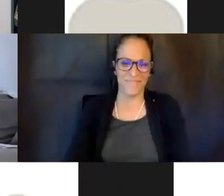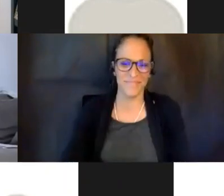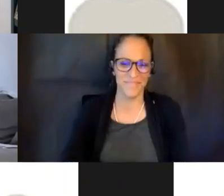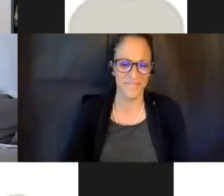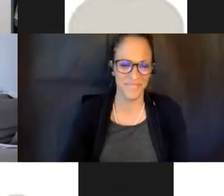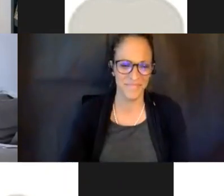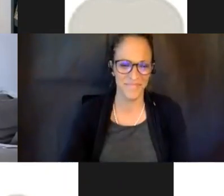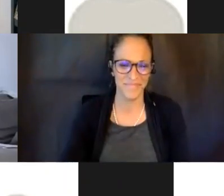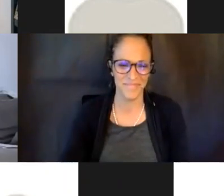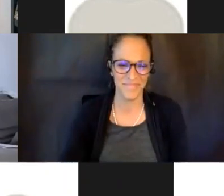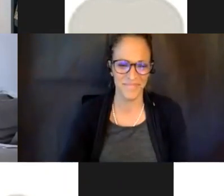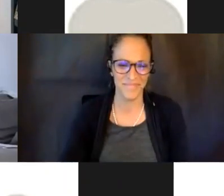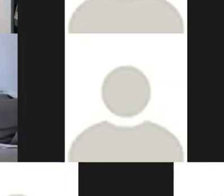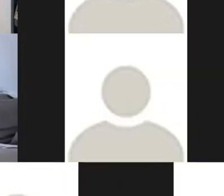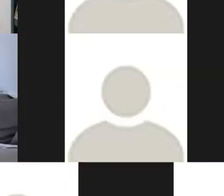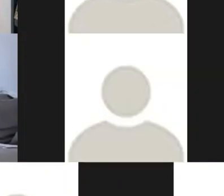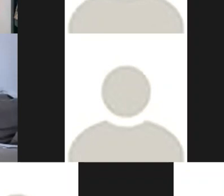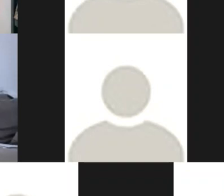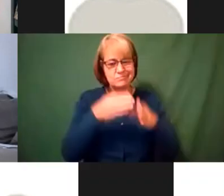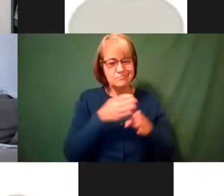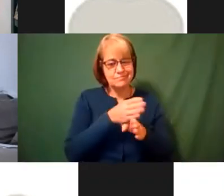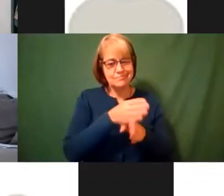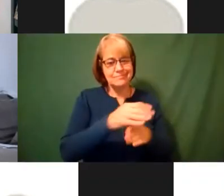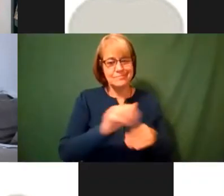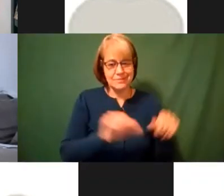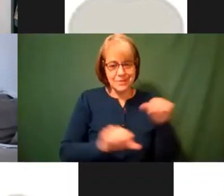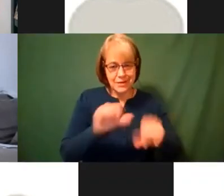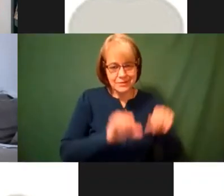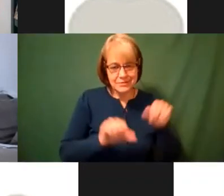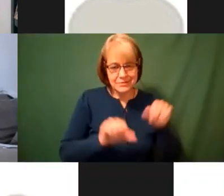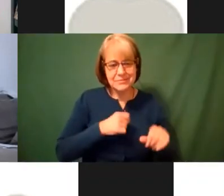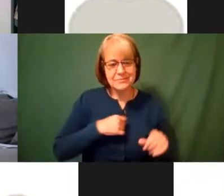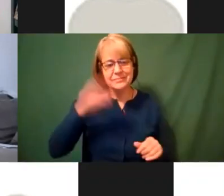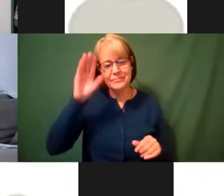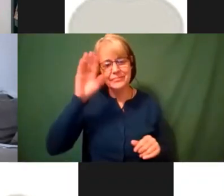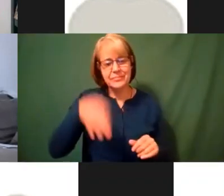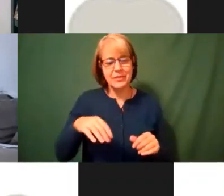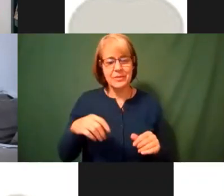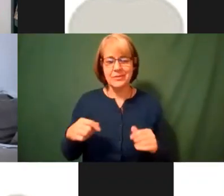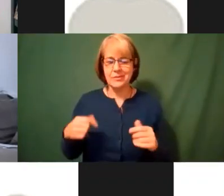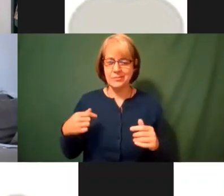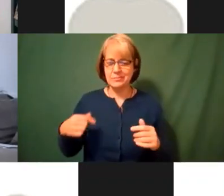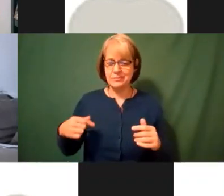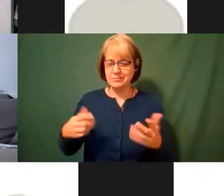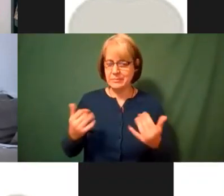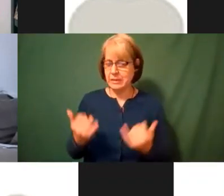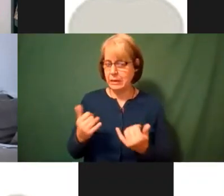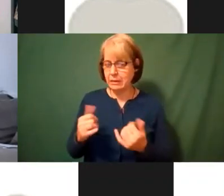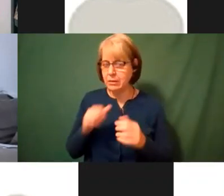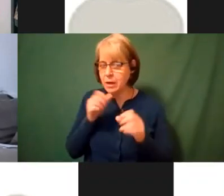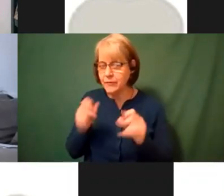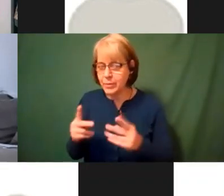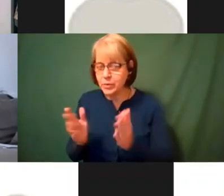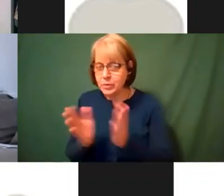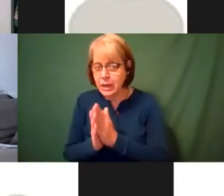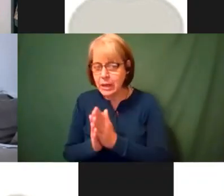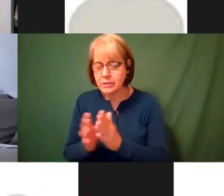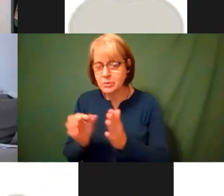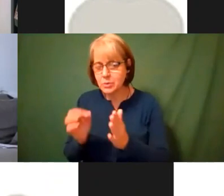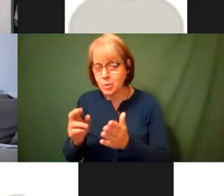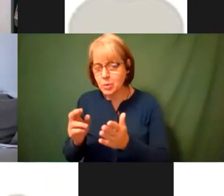know that I wanted to ask you this, and we didn't get into like the sort of future of what does this mean when we're trying to think